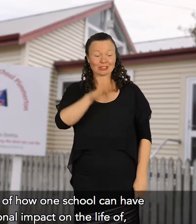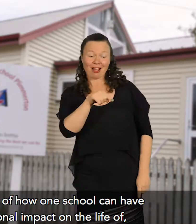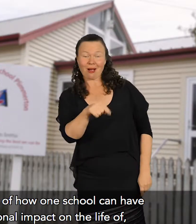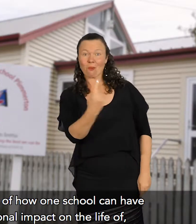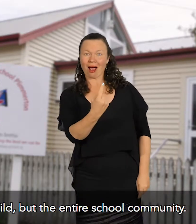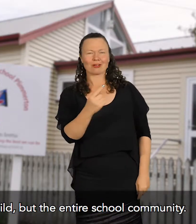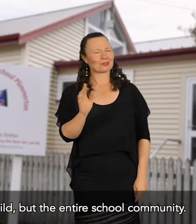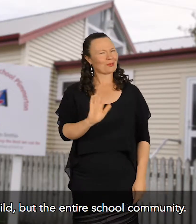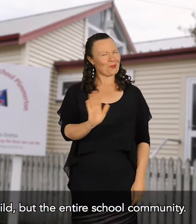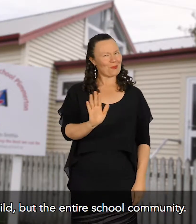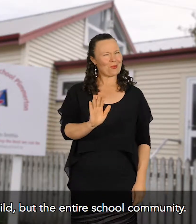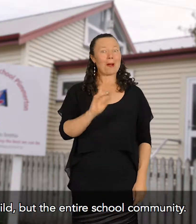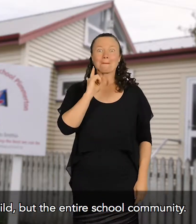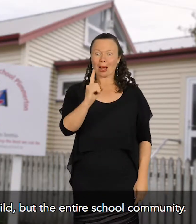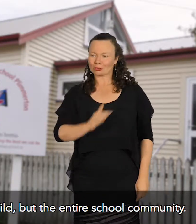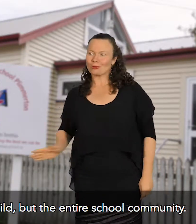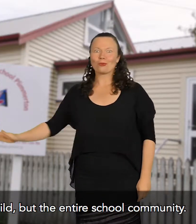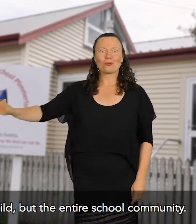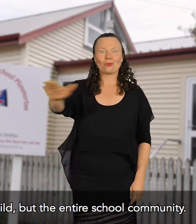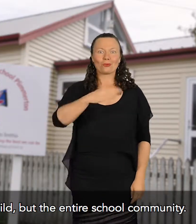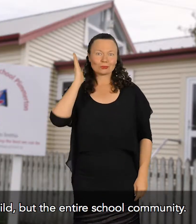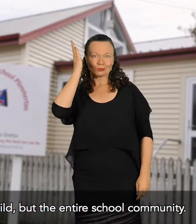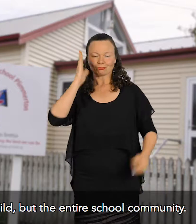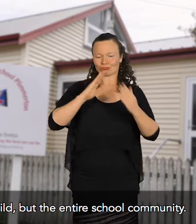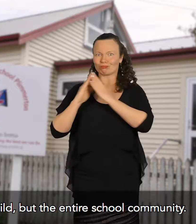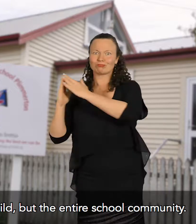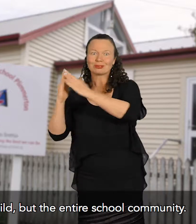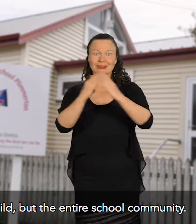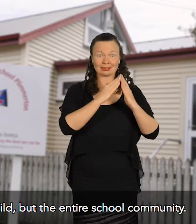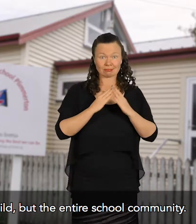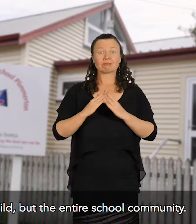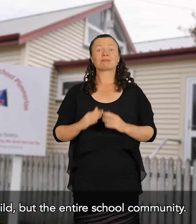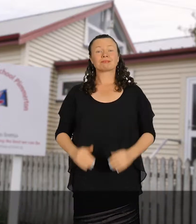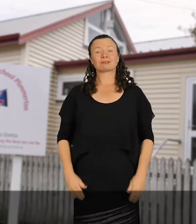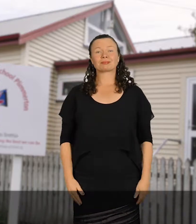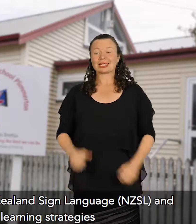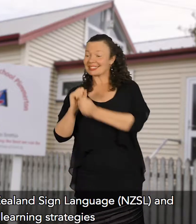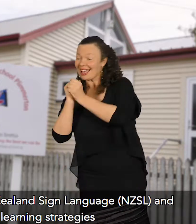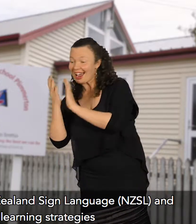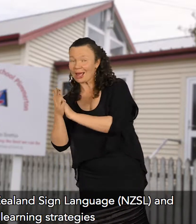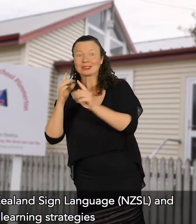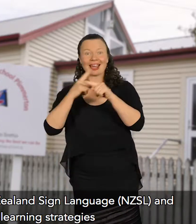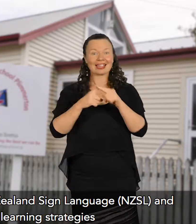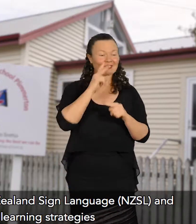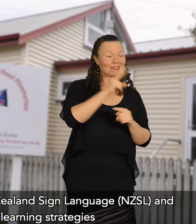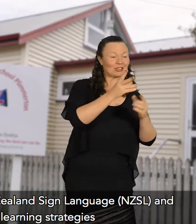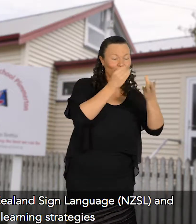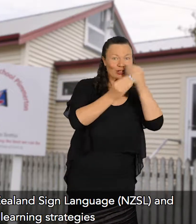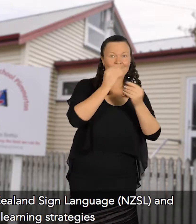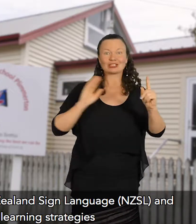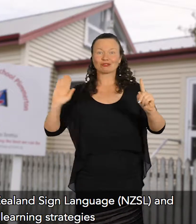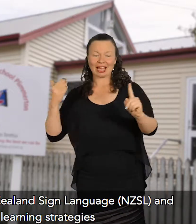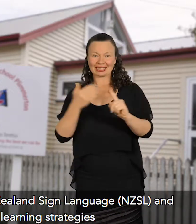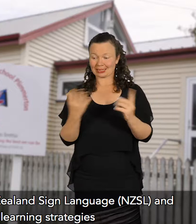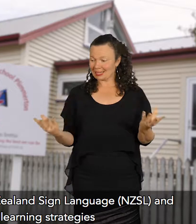impact on the life of not only a deaf child, but the entire school community. By embracing New Zealand